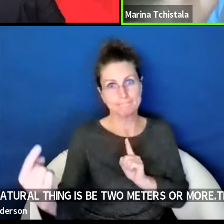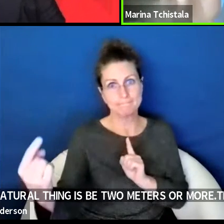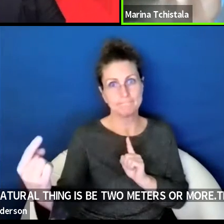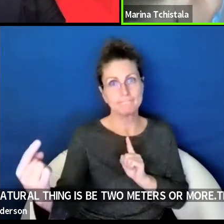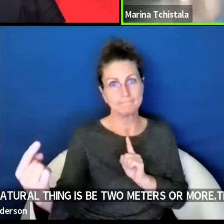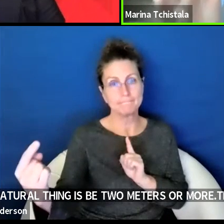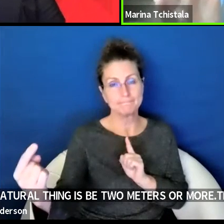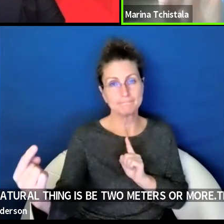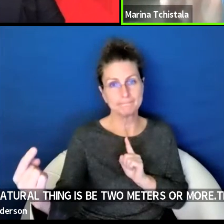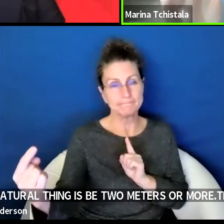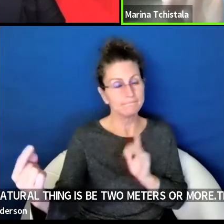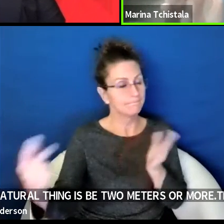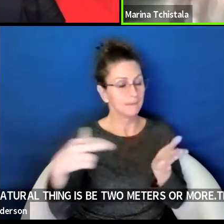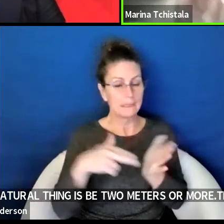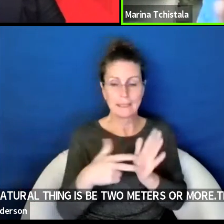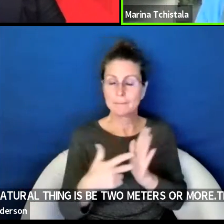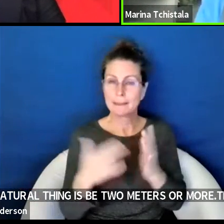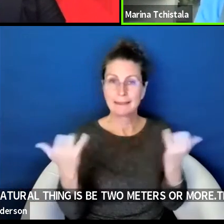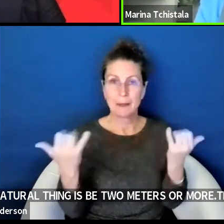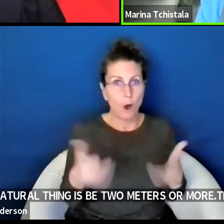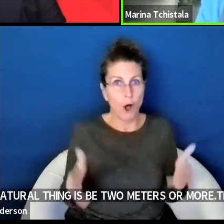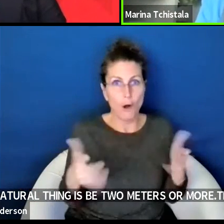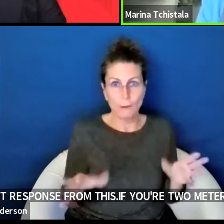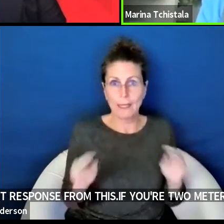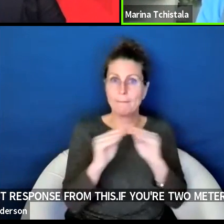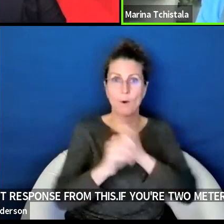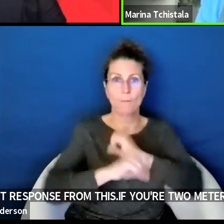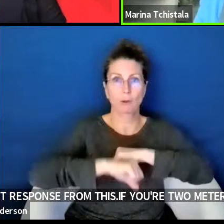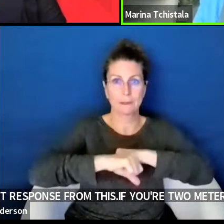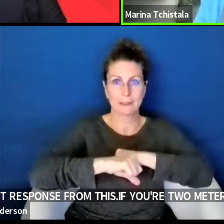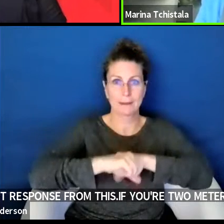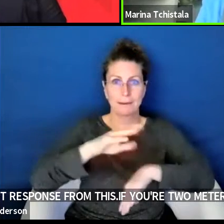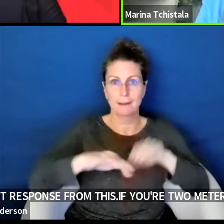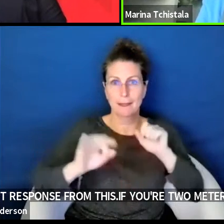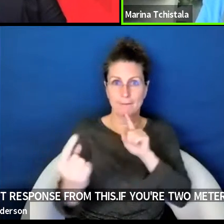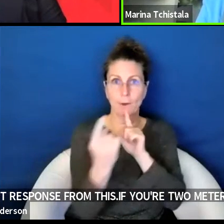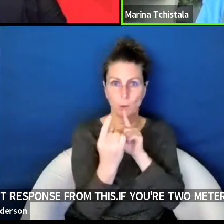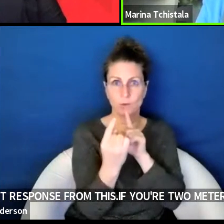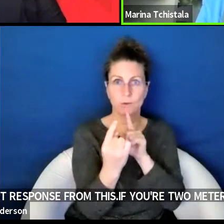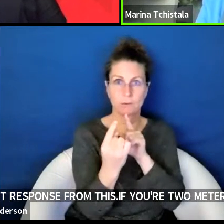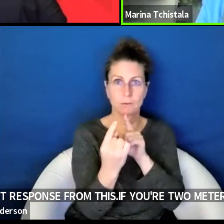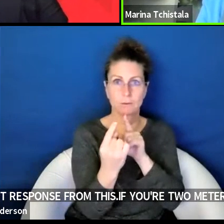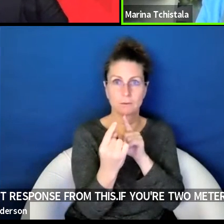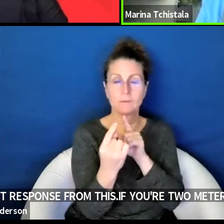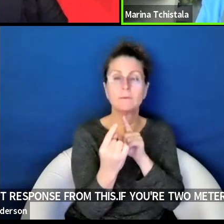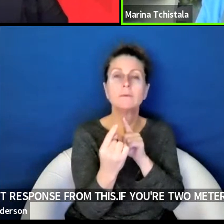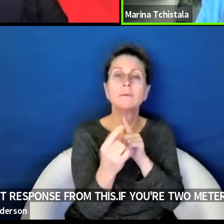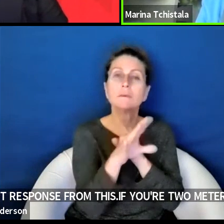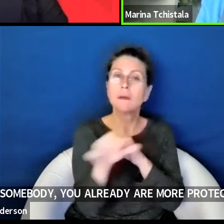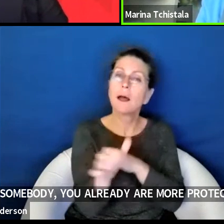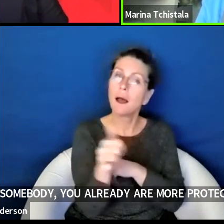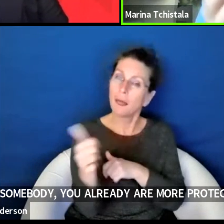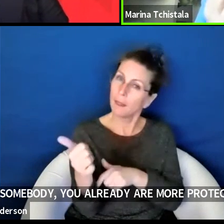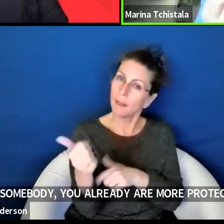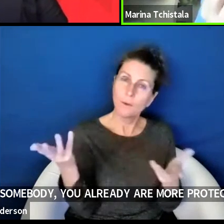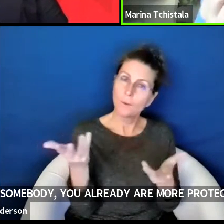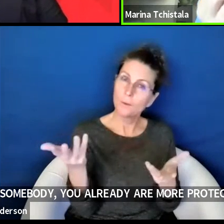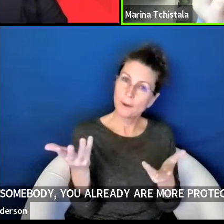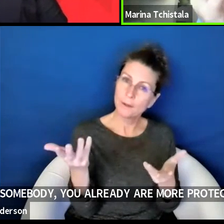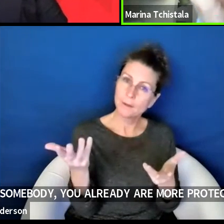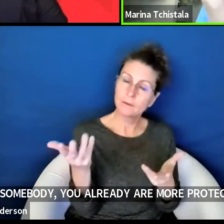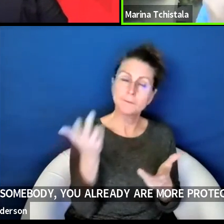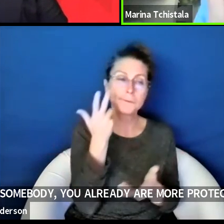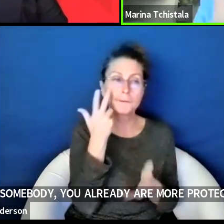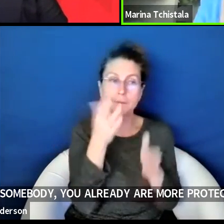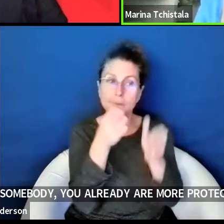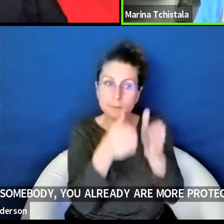already more protected than if you're closer. Another thing, if you just see somebody